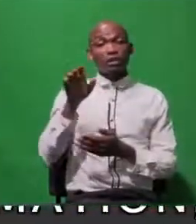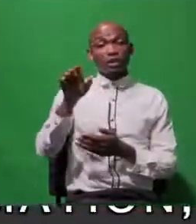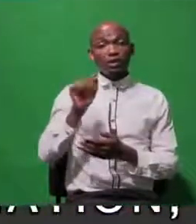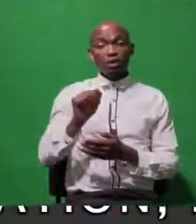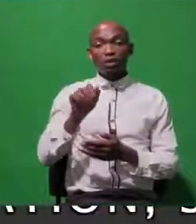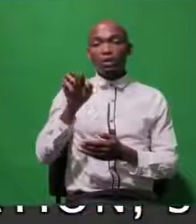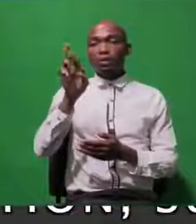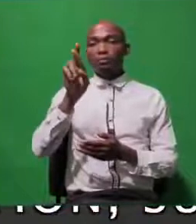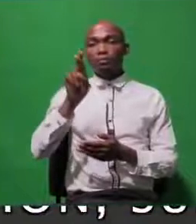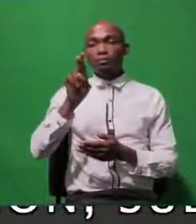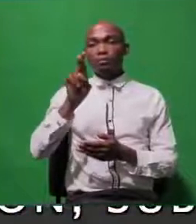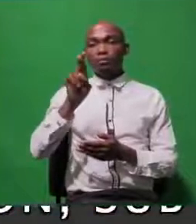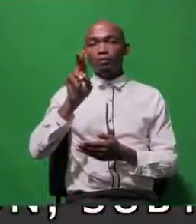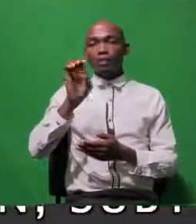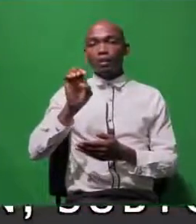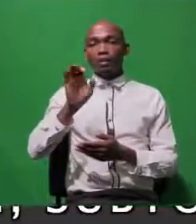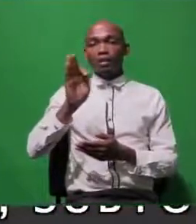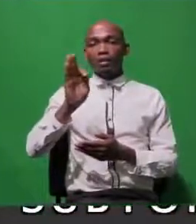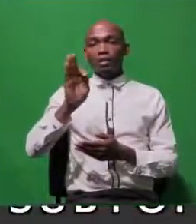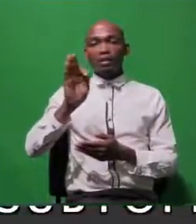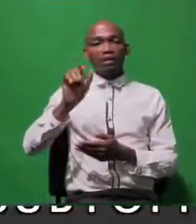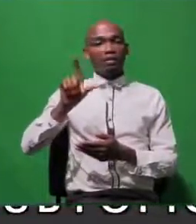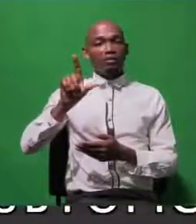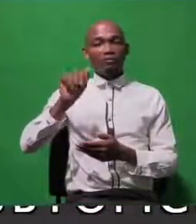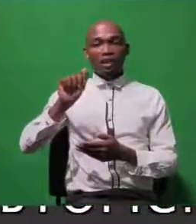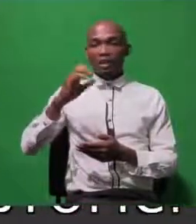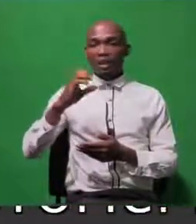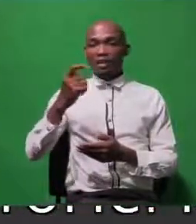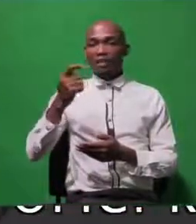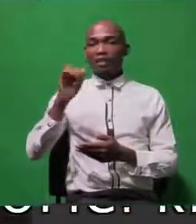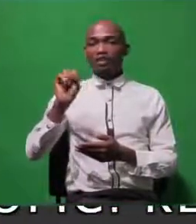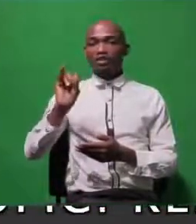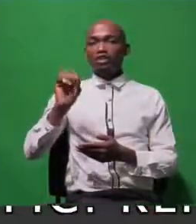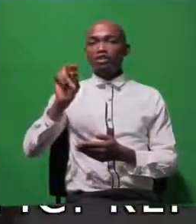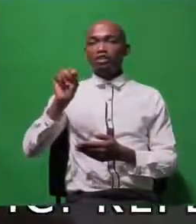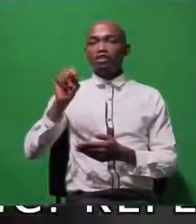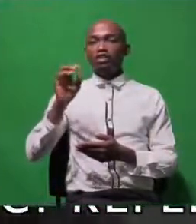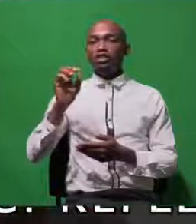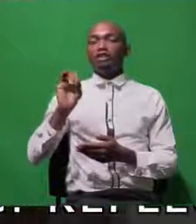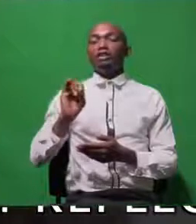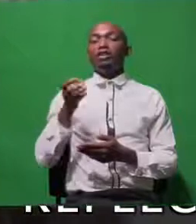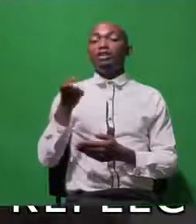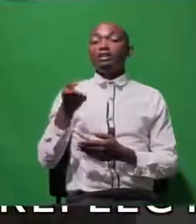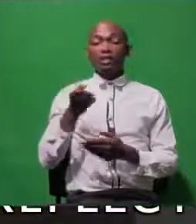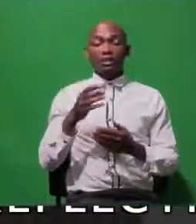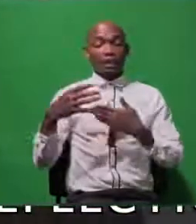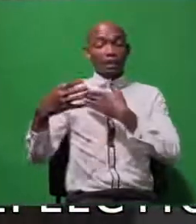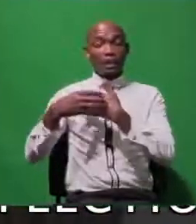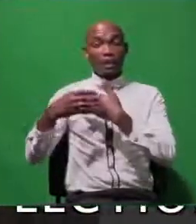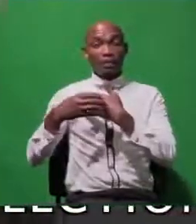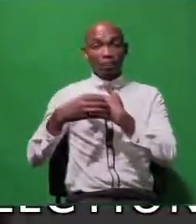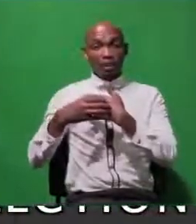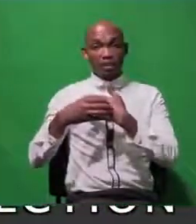You see the image? Can you practice? So that is the image of